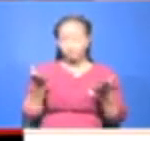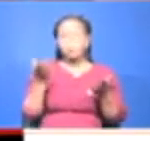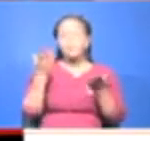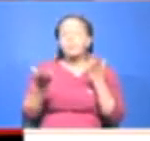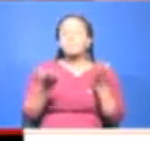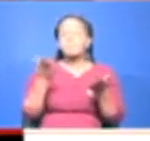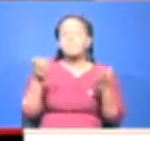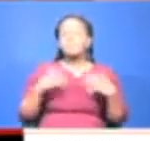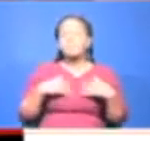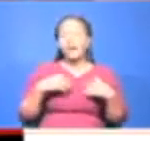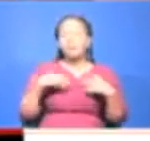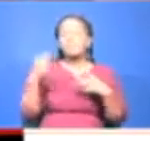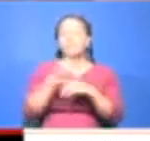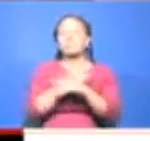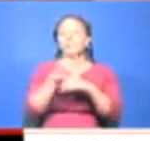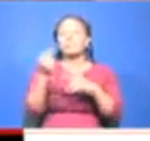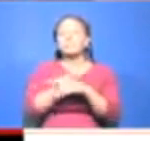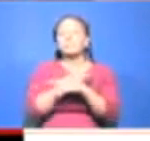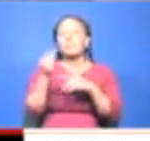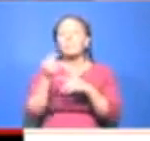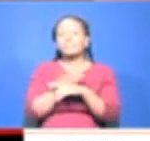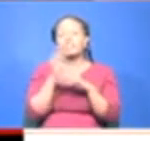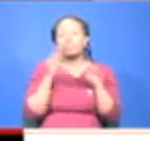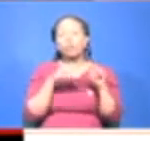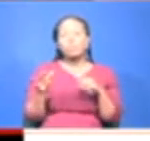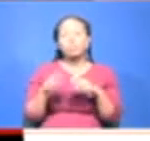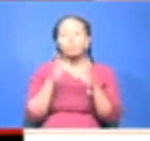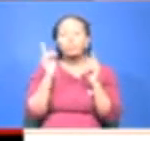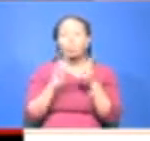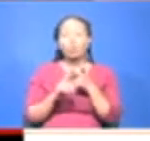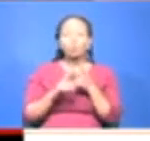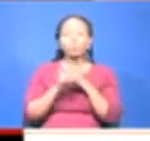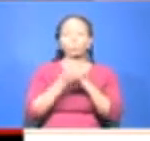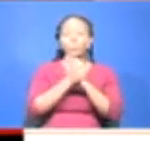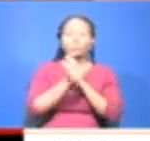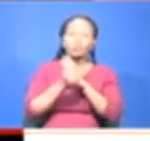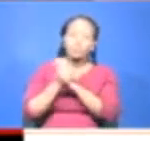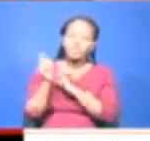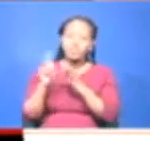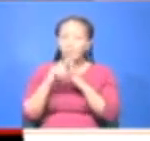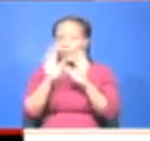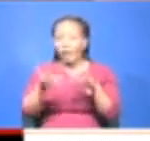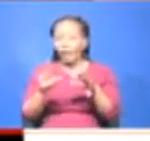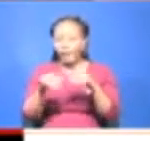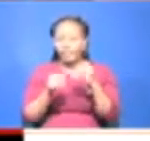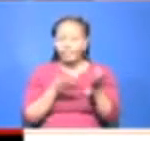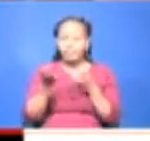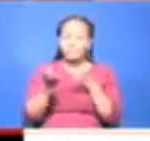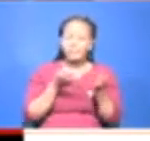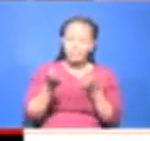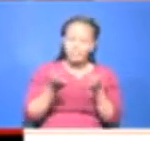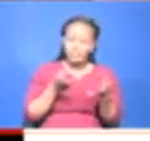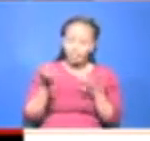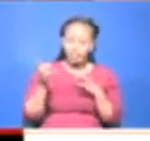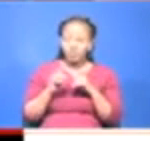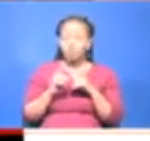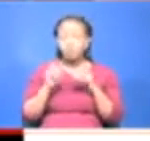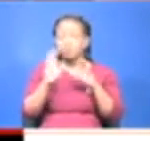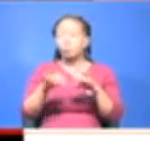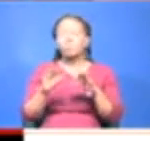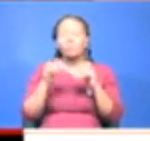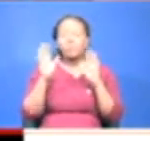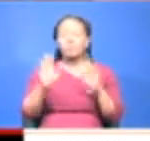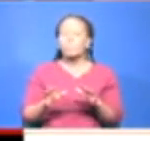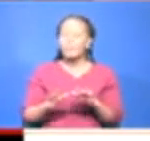vocational training opportunities, you have these kind of skilling you can do, these agribusiness you can get involved in, I find farmers are very smart, the children